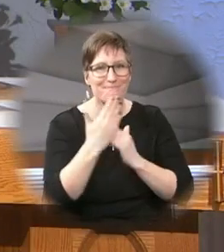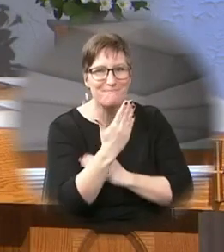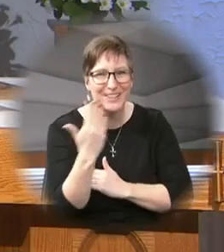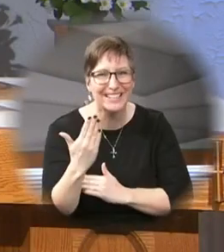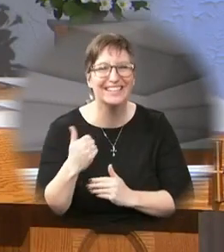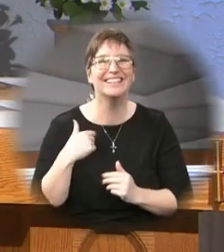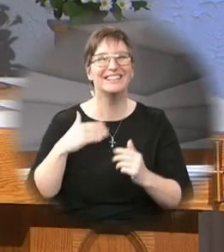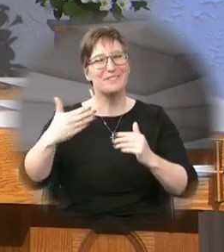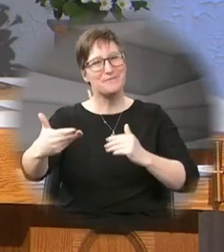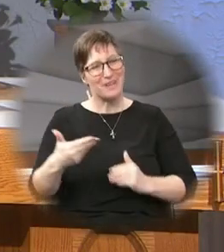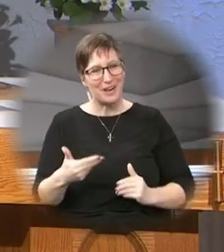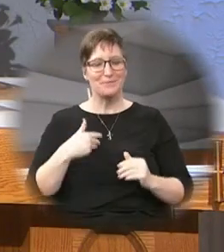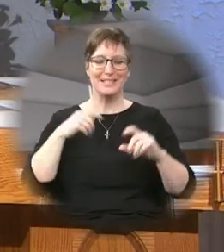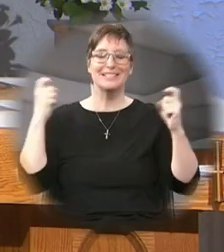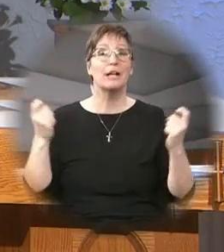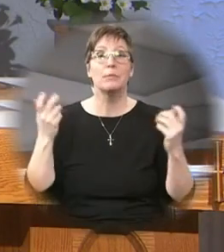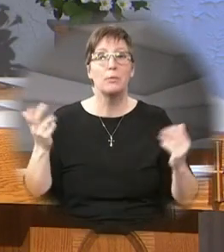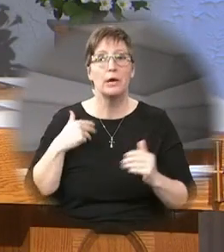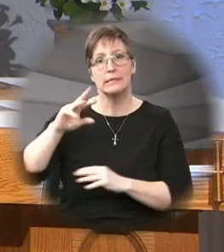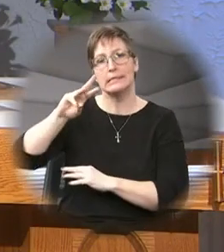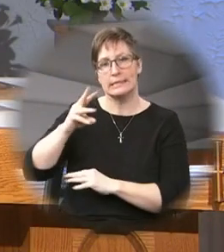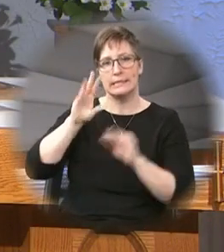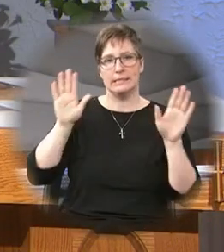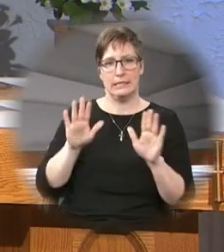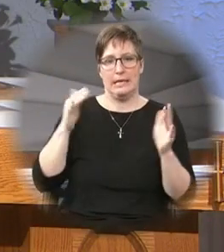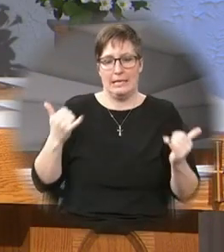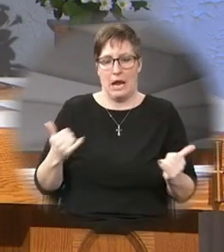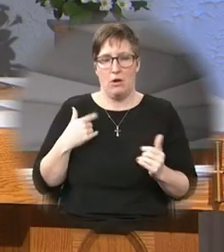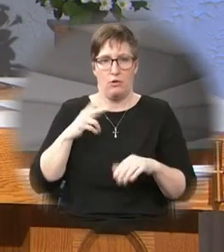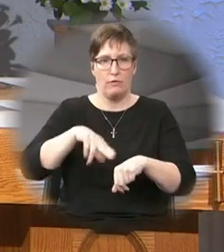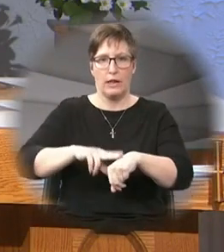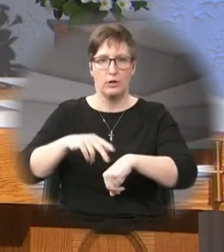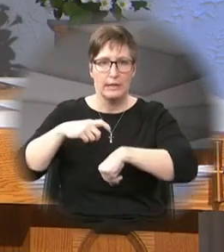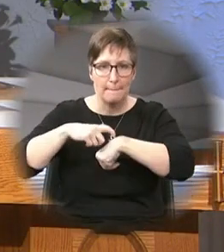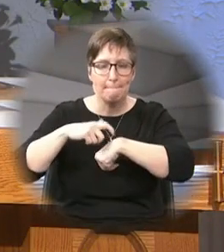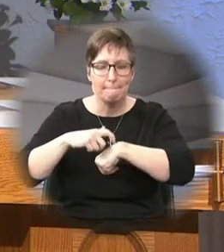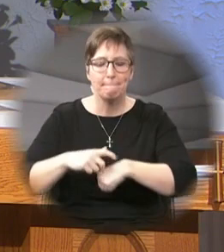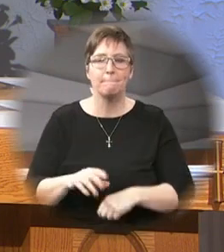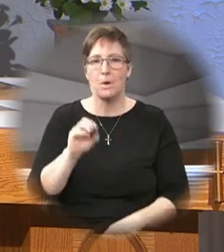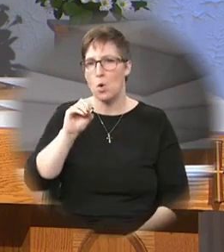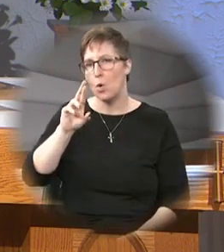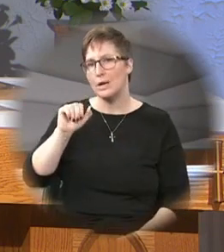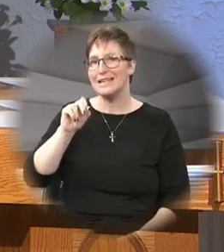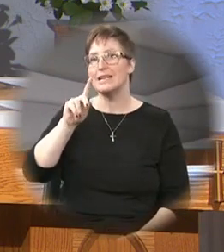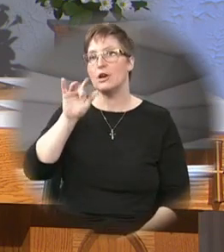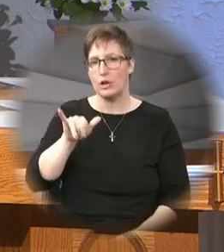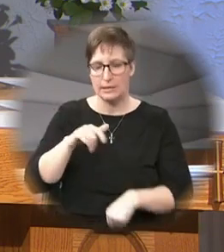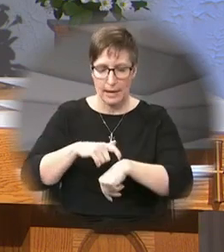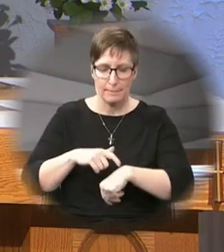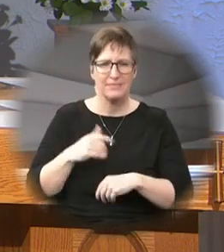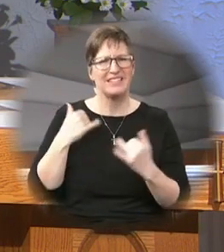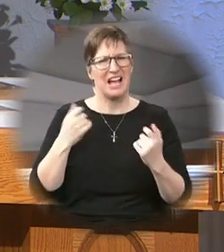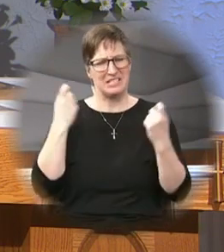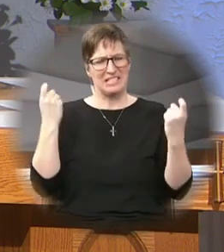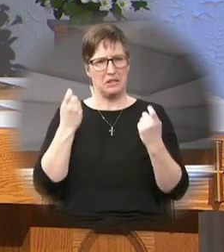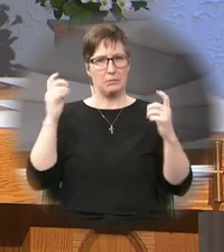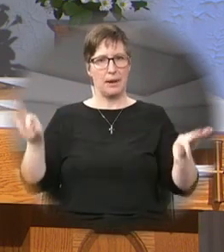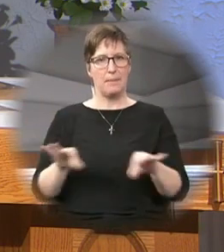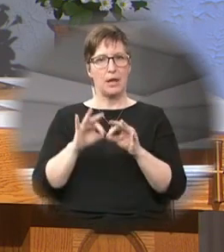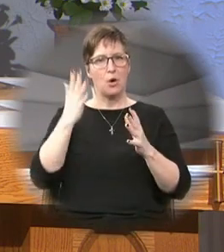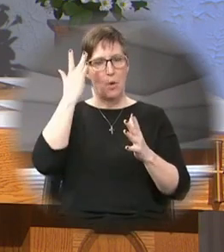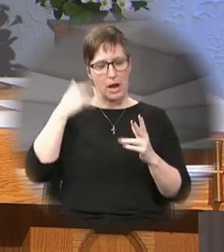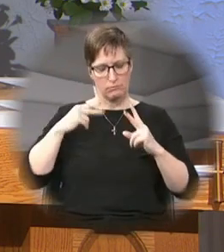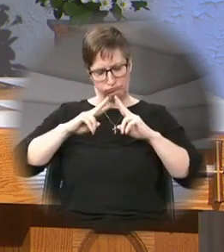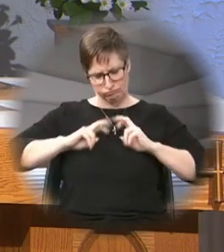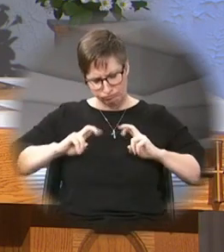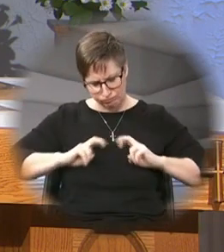and welcome as we celebrate the sixth Sunday in Ordinary Time. Let us prepare to celebrate this Mass as we acknowledge our